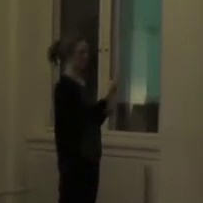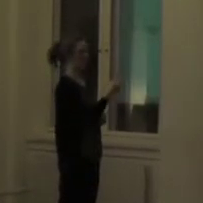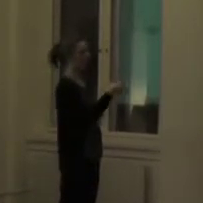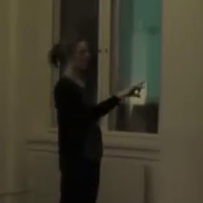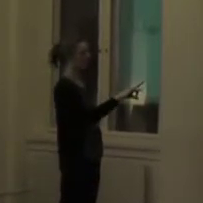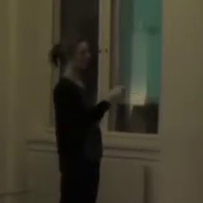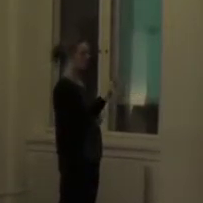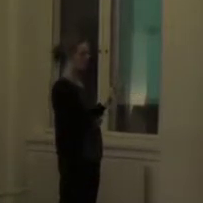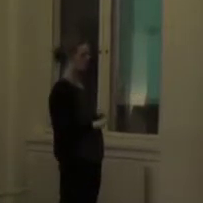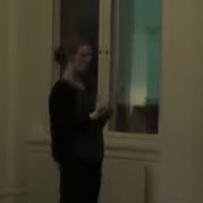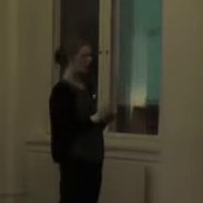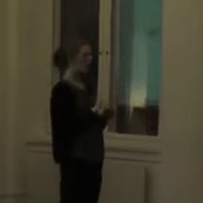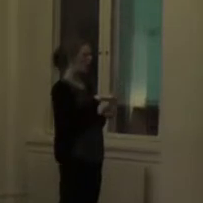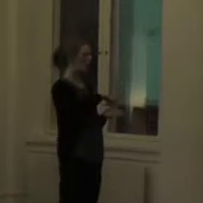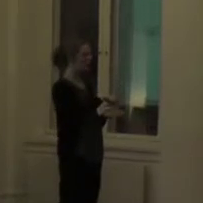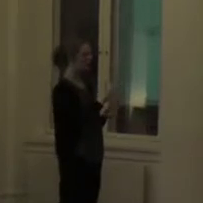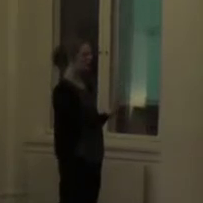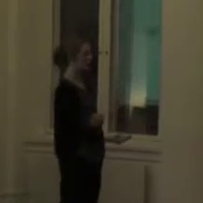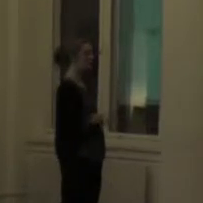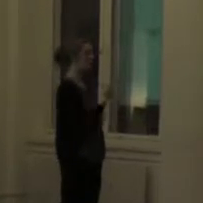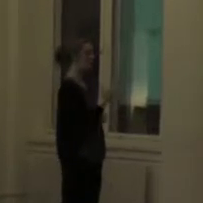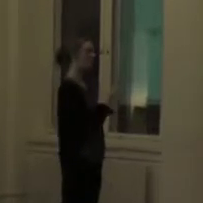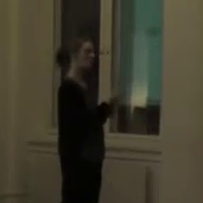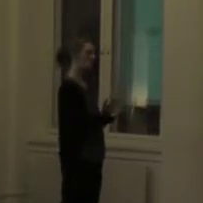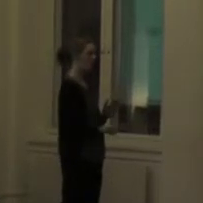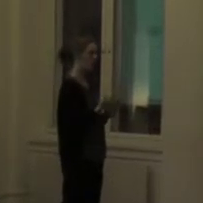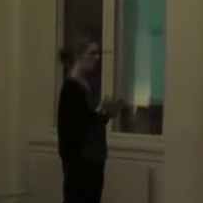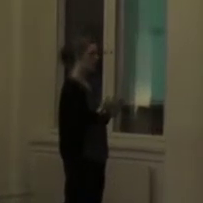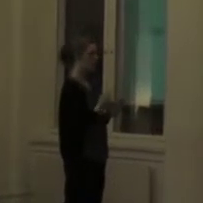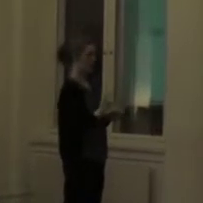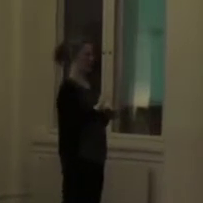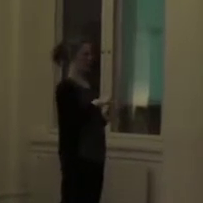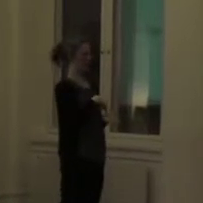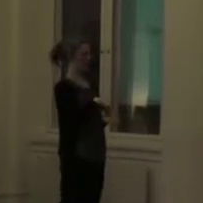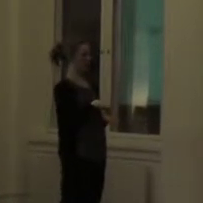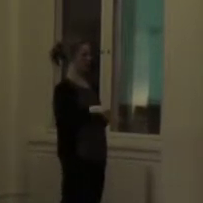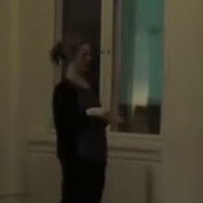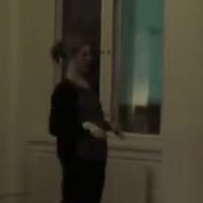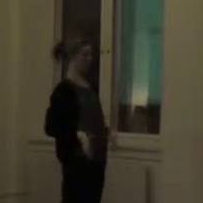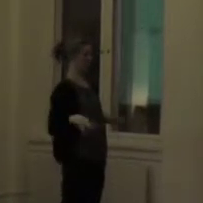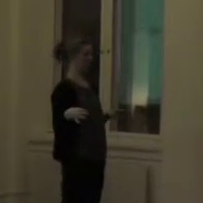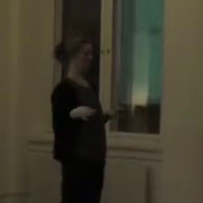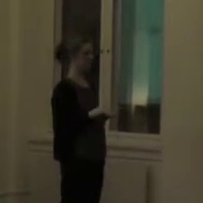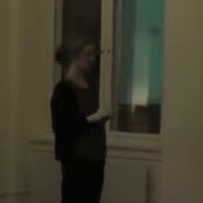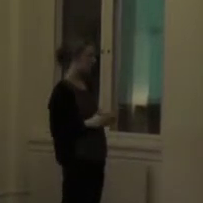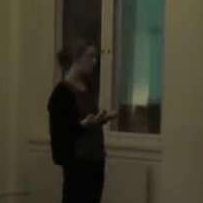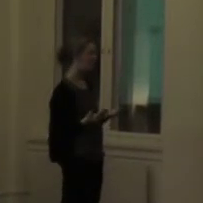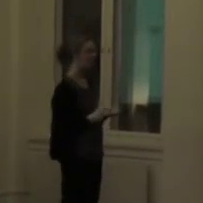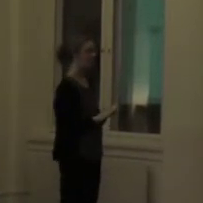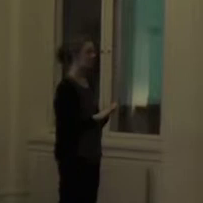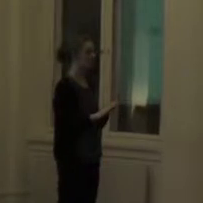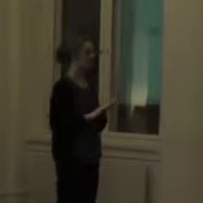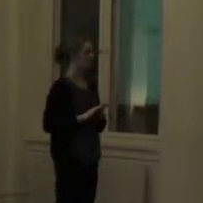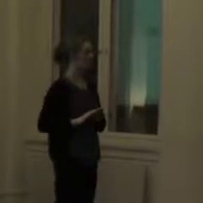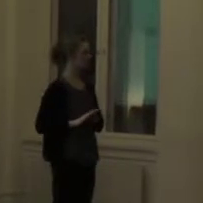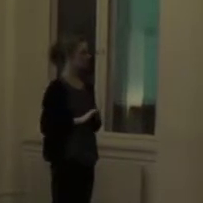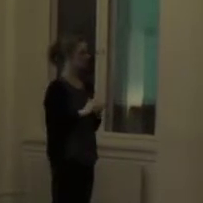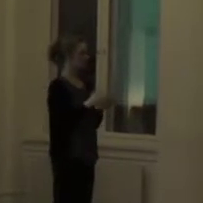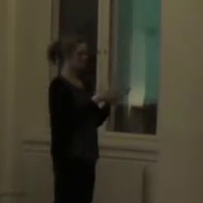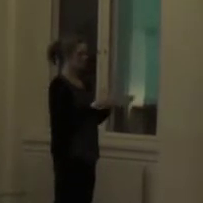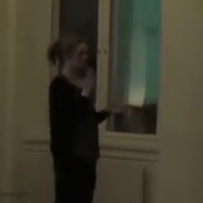supposed to survive for 3 years, more than 3 years, with no money, no help, and no